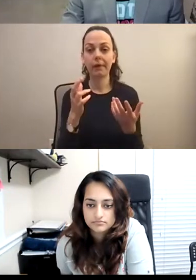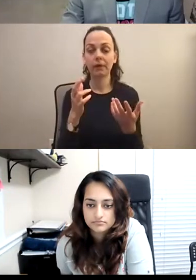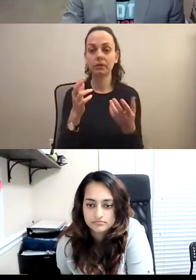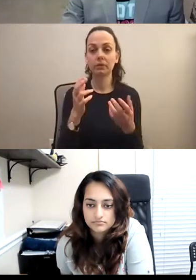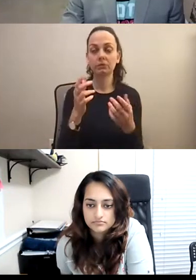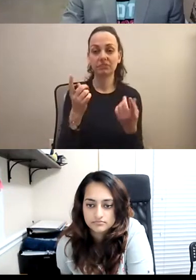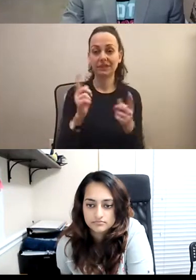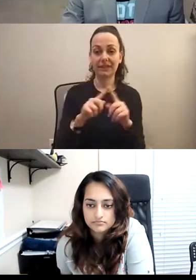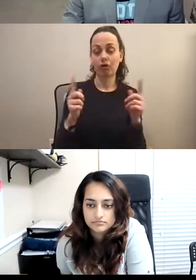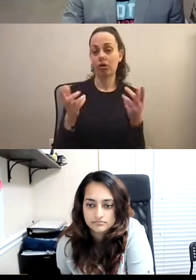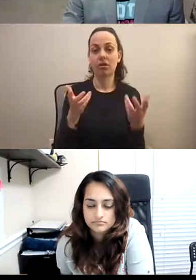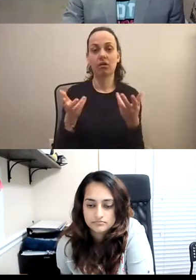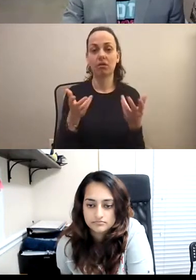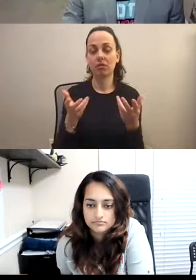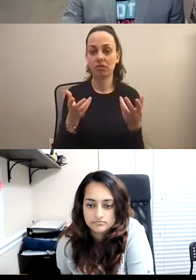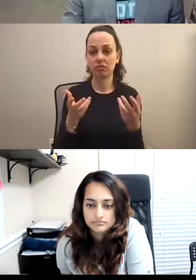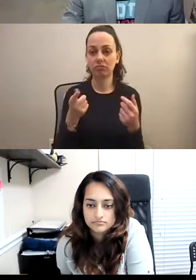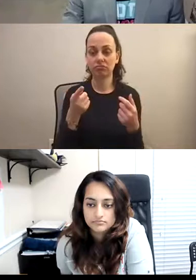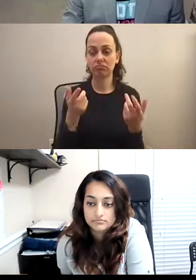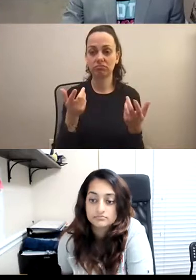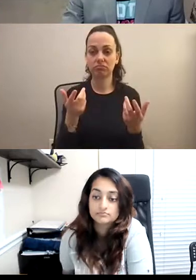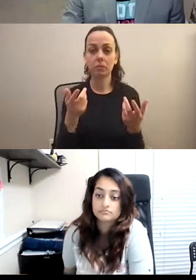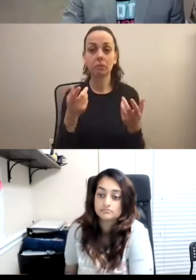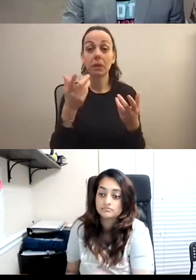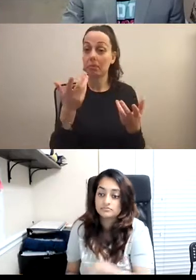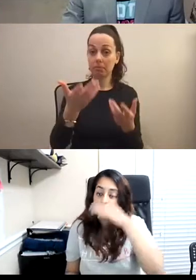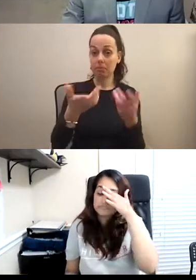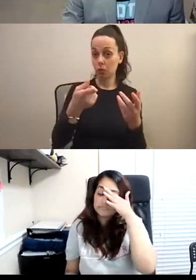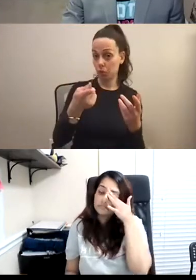or are you totally fine with